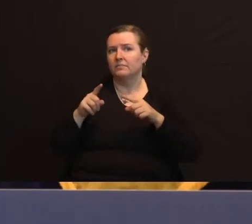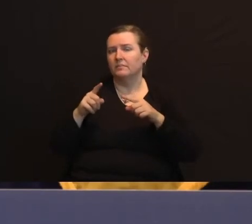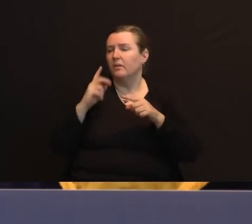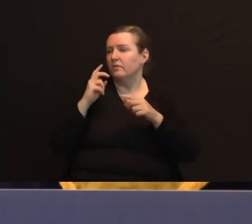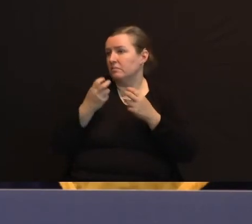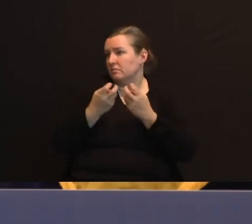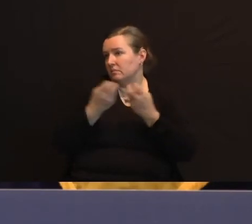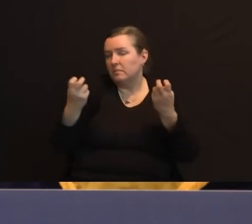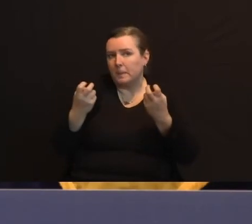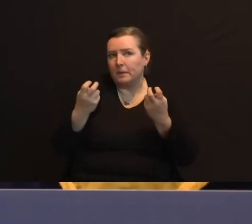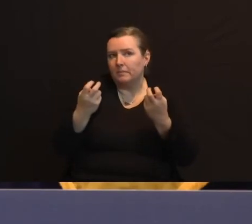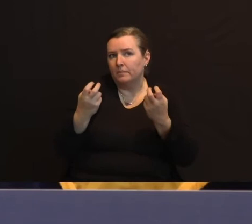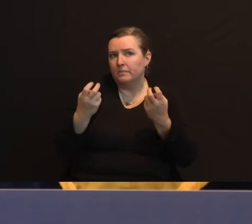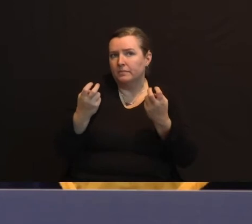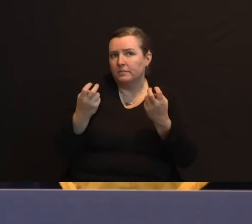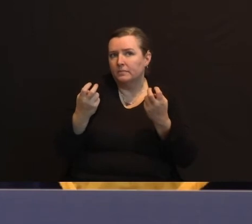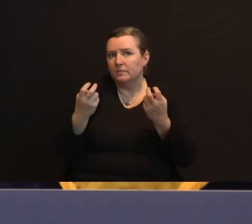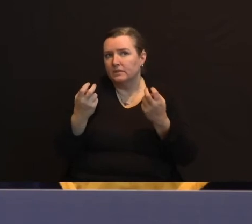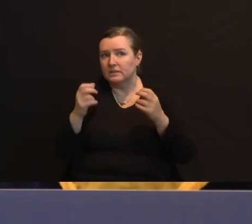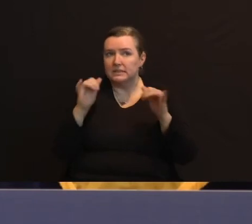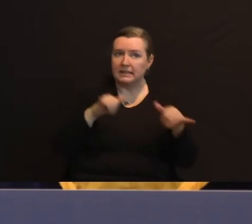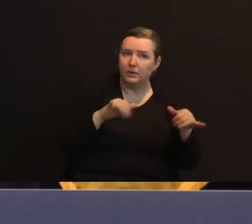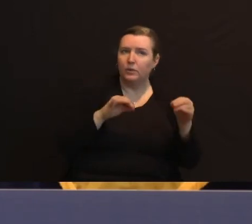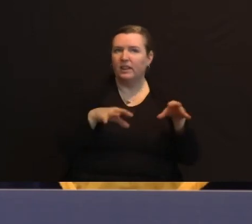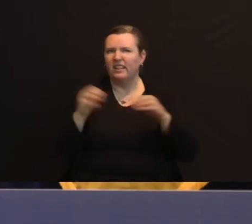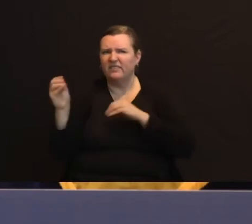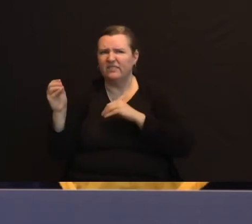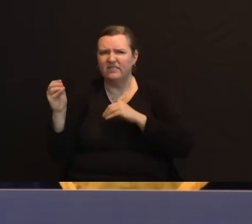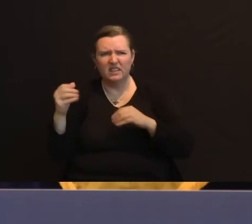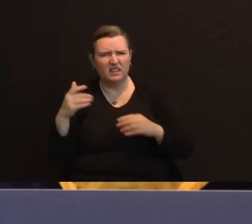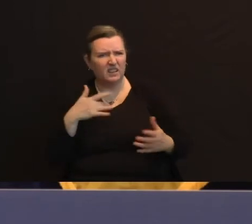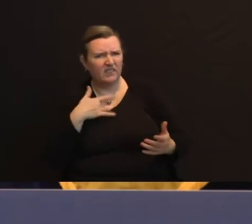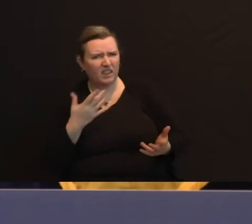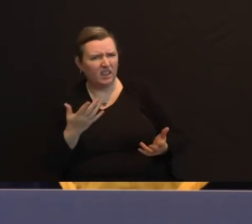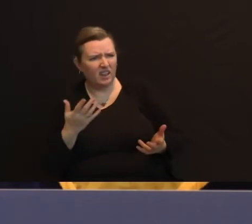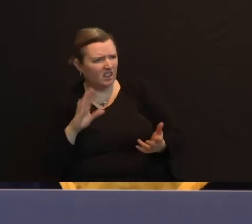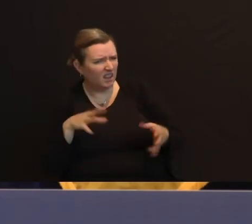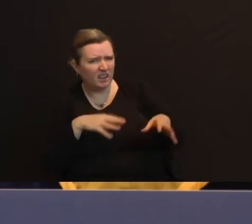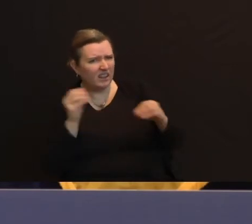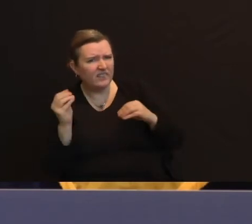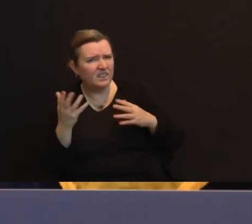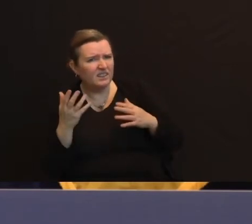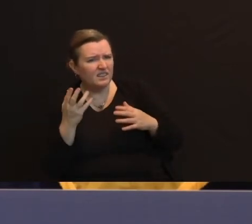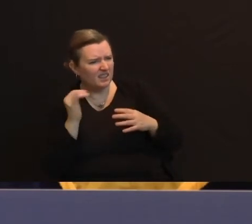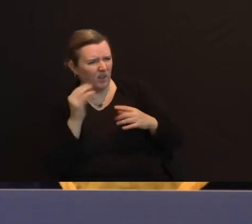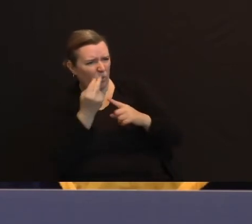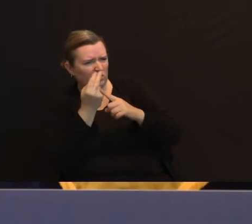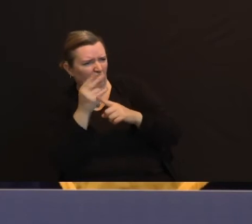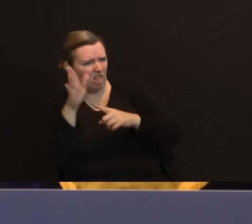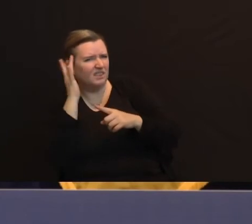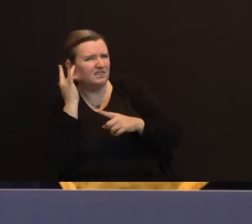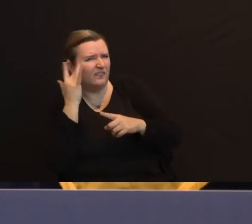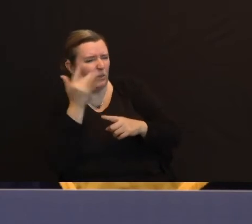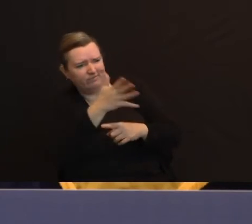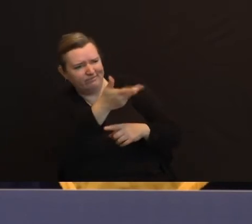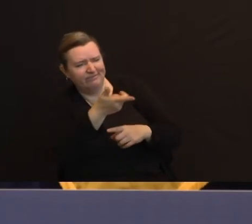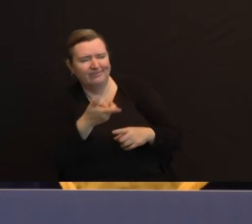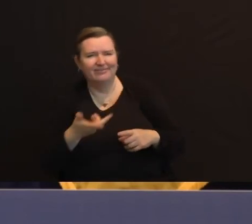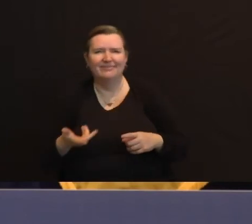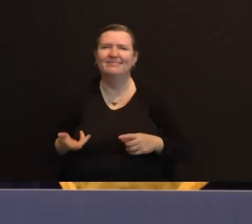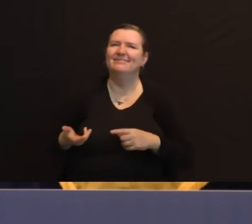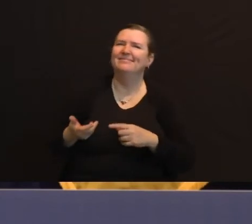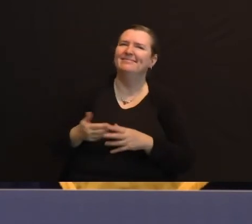you? Kind of a Hotel California kind of question. And then I remember back during the